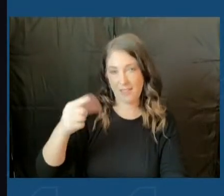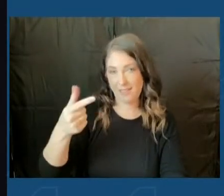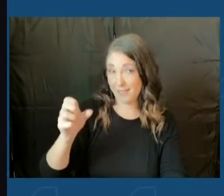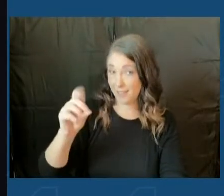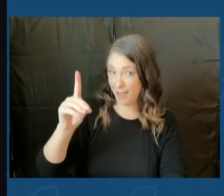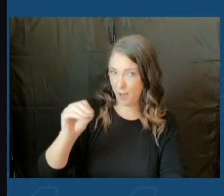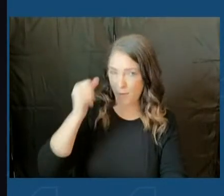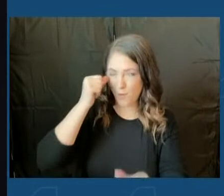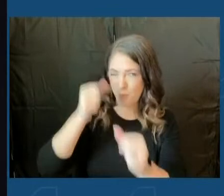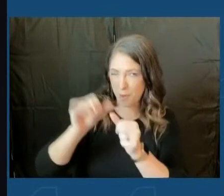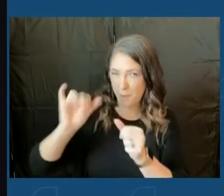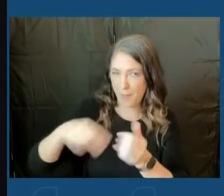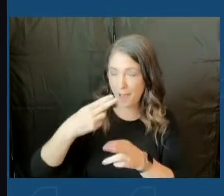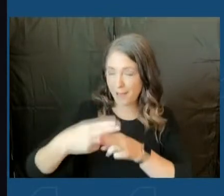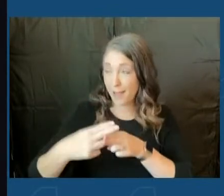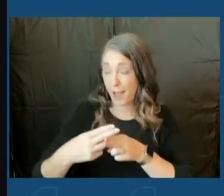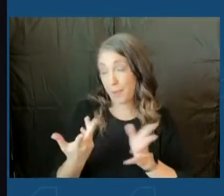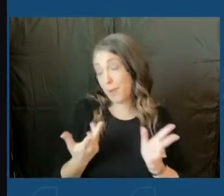Just saying.